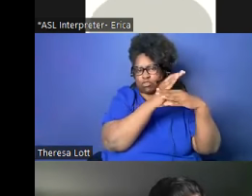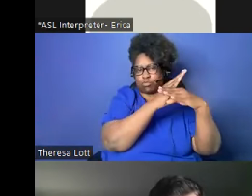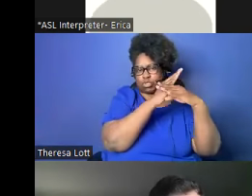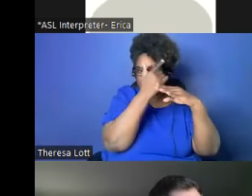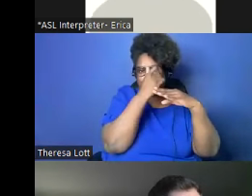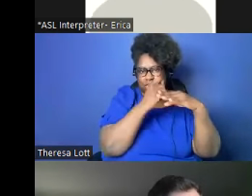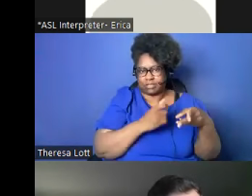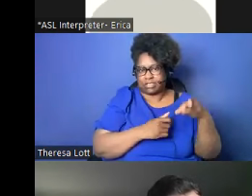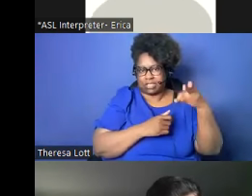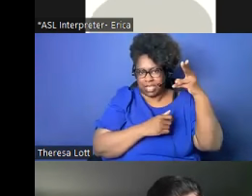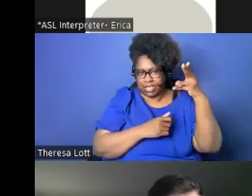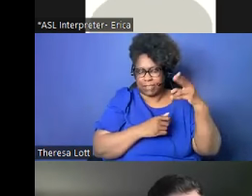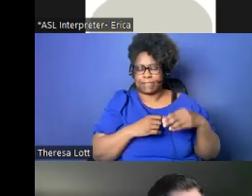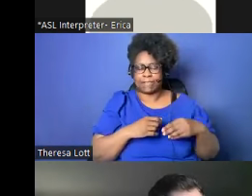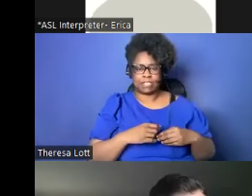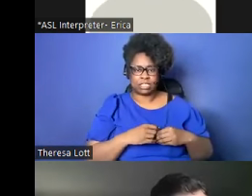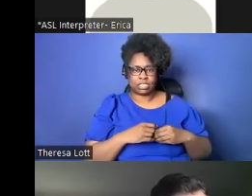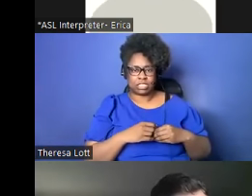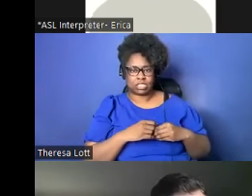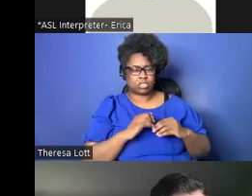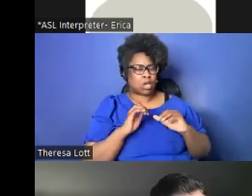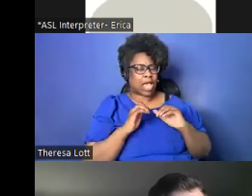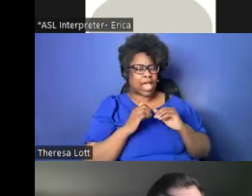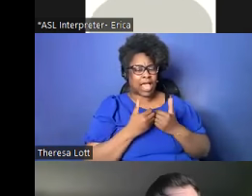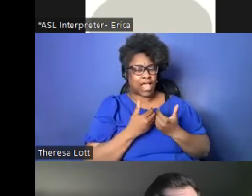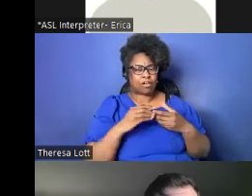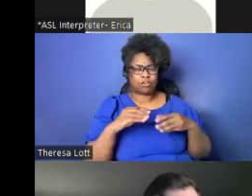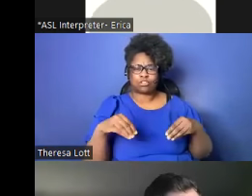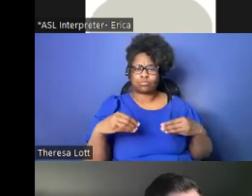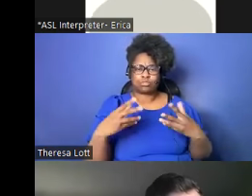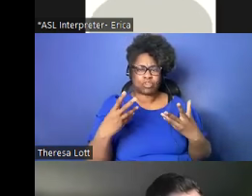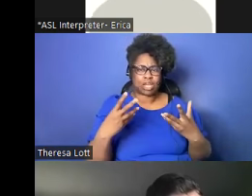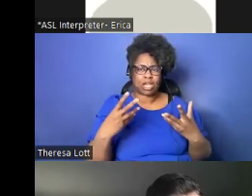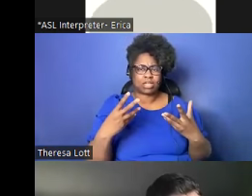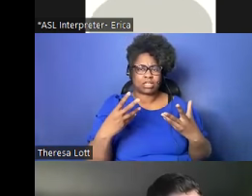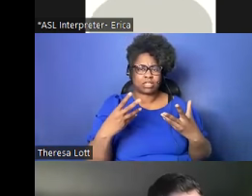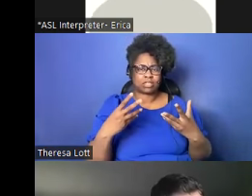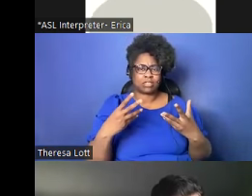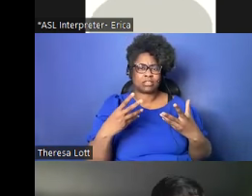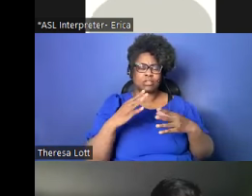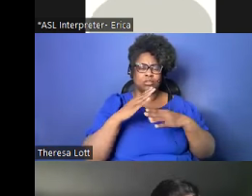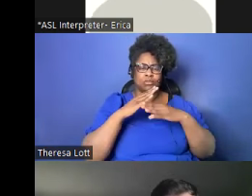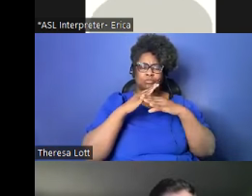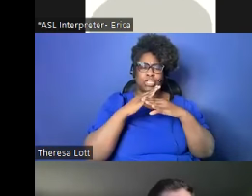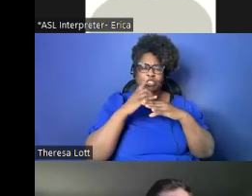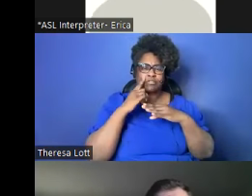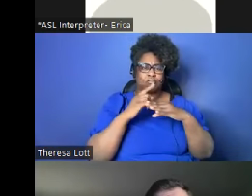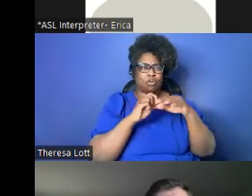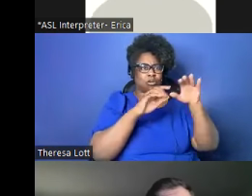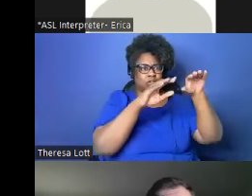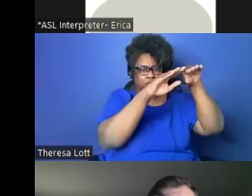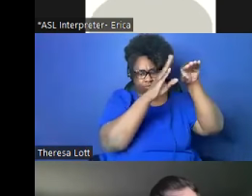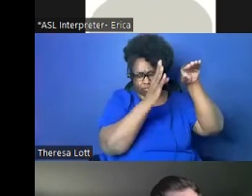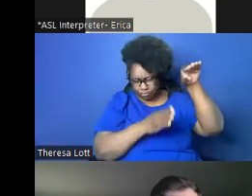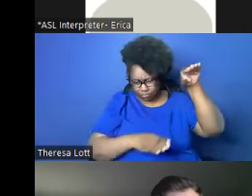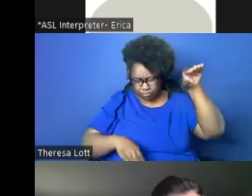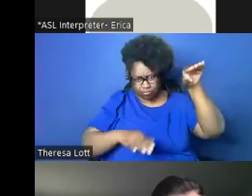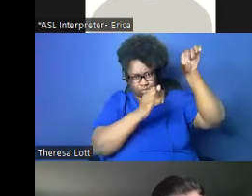how do we, in that case, provide comprehensive coastal protections? For the